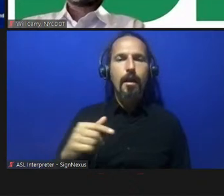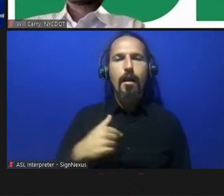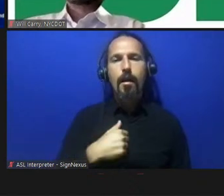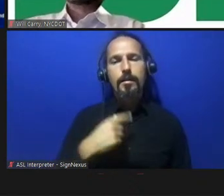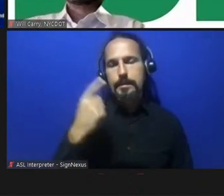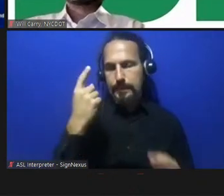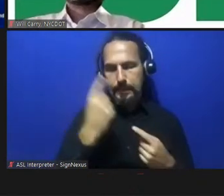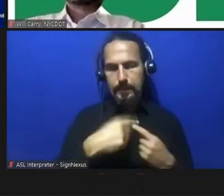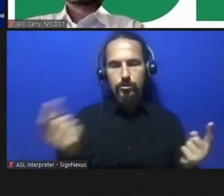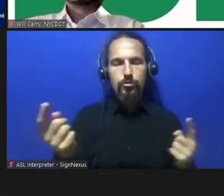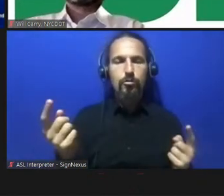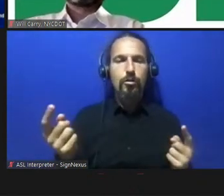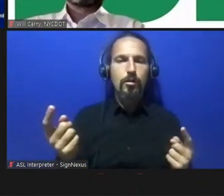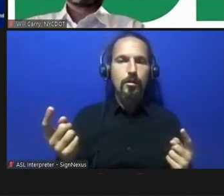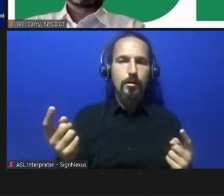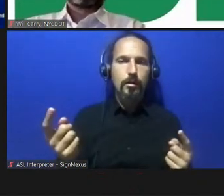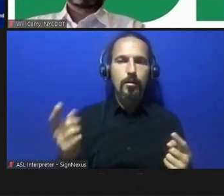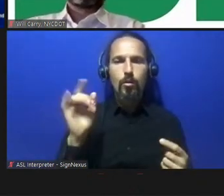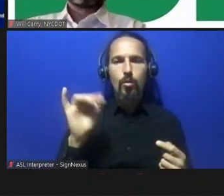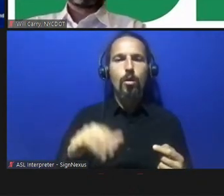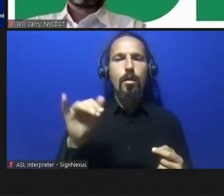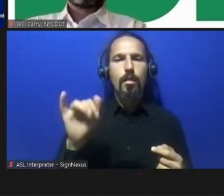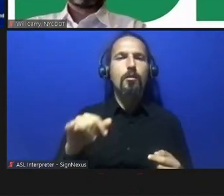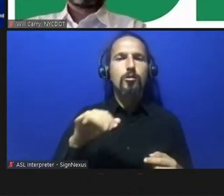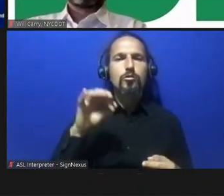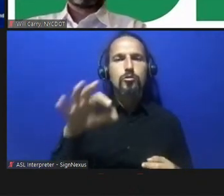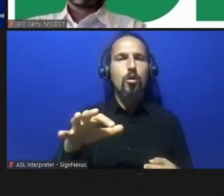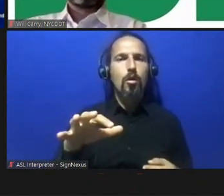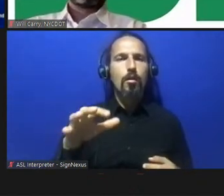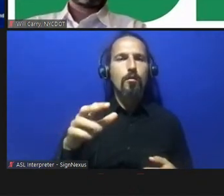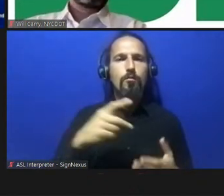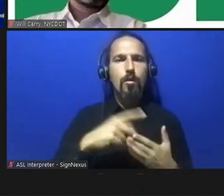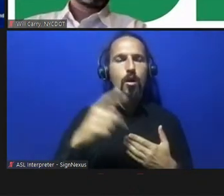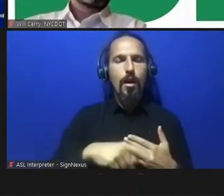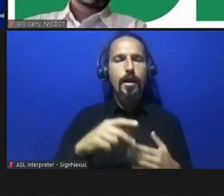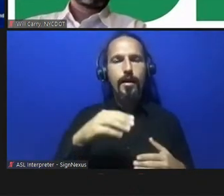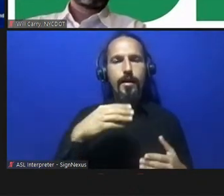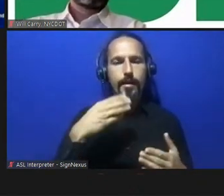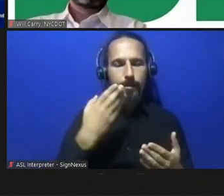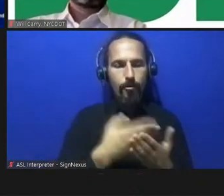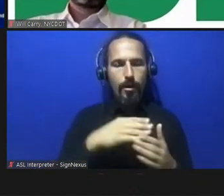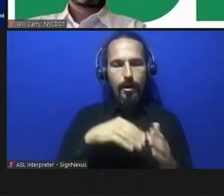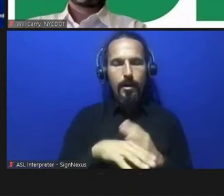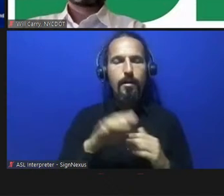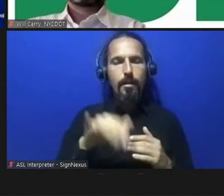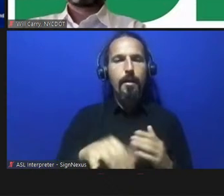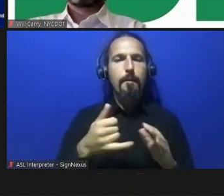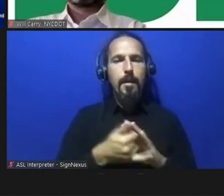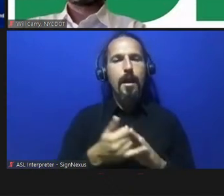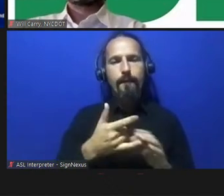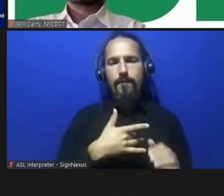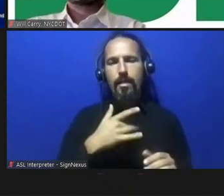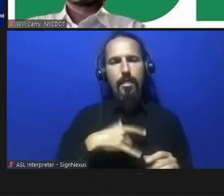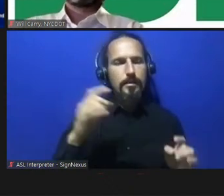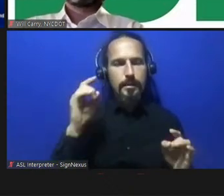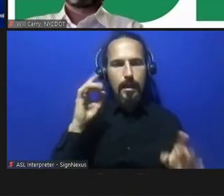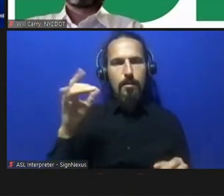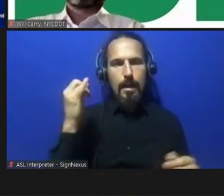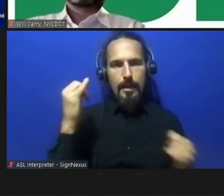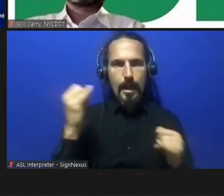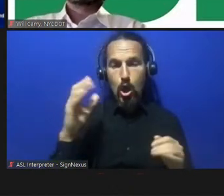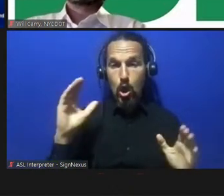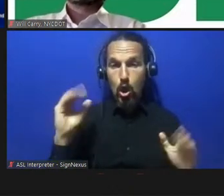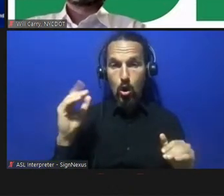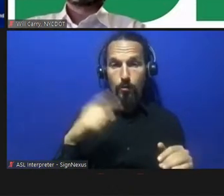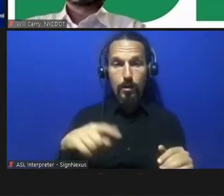disagree with the towing program vehicles entering manhattan i think it's a terrible idea and i hope we can